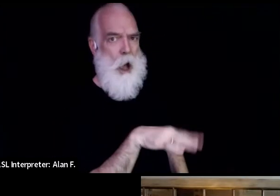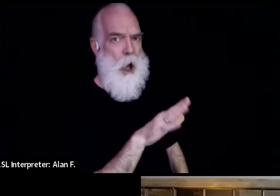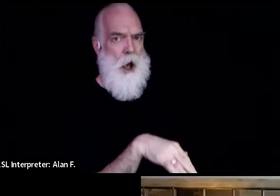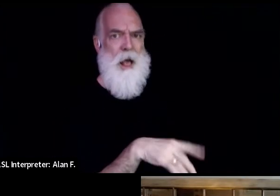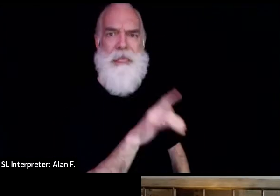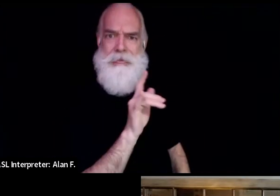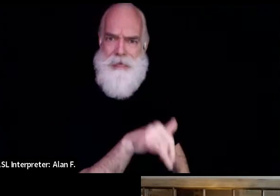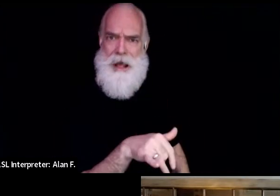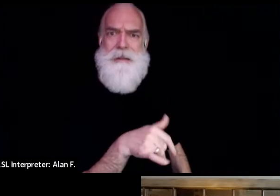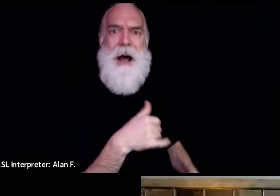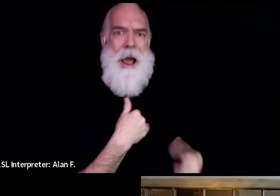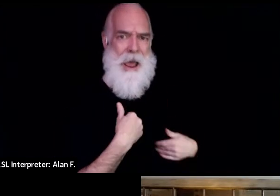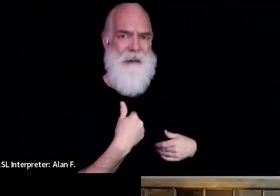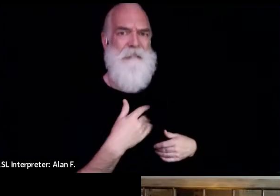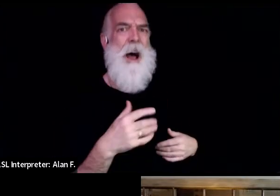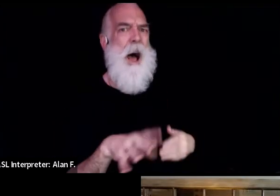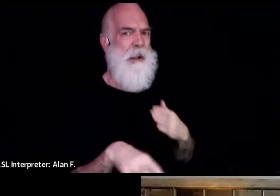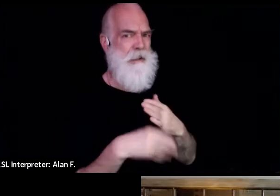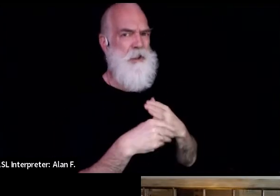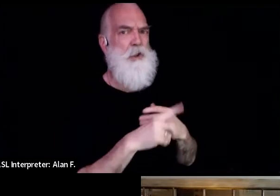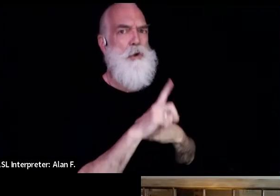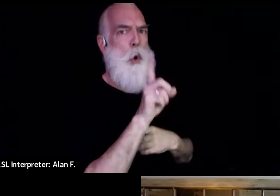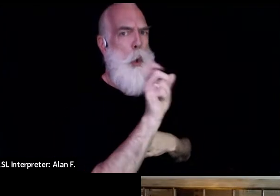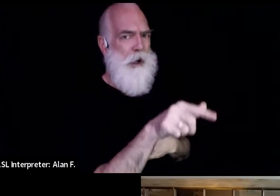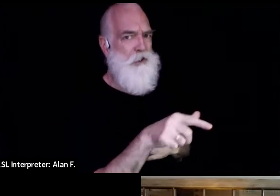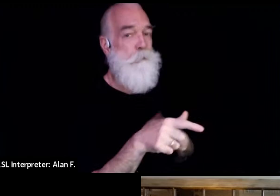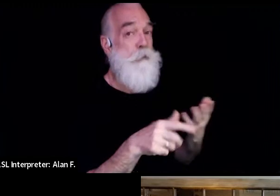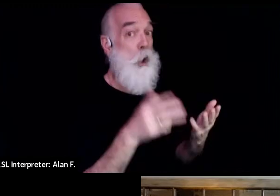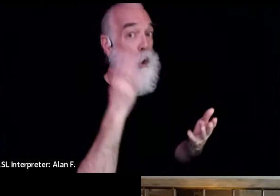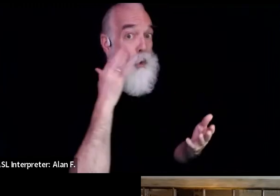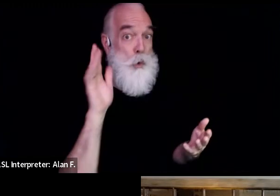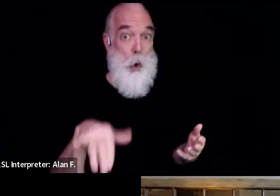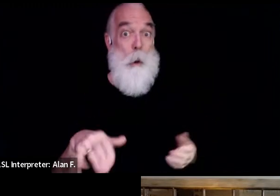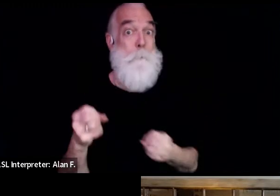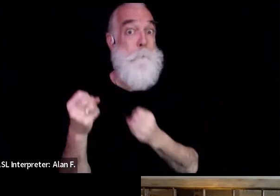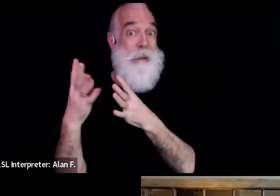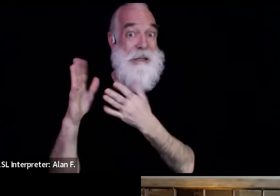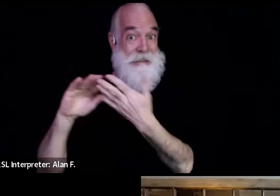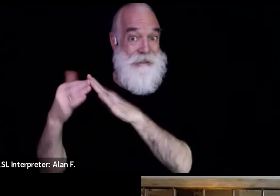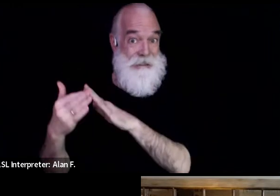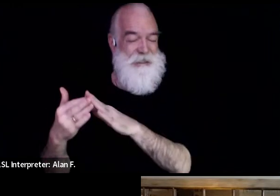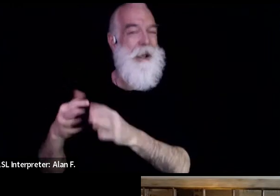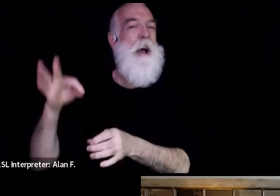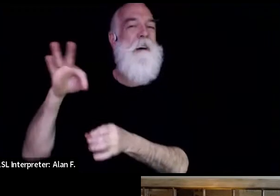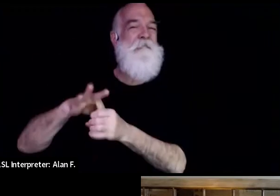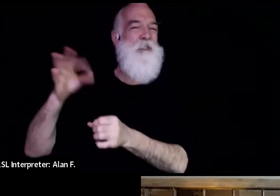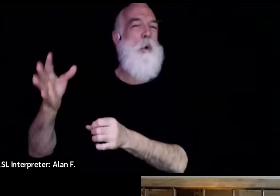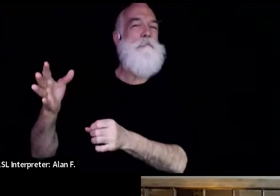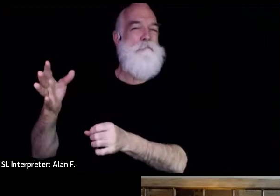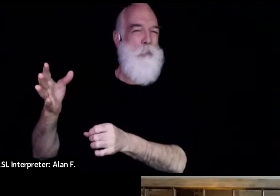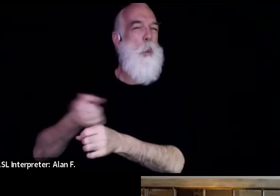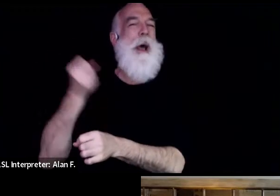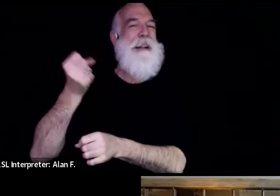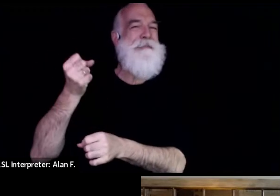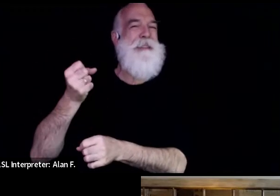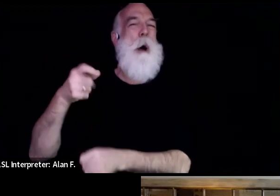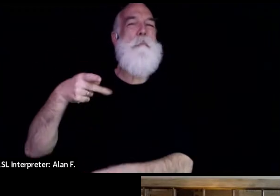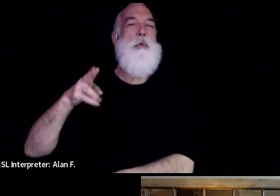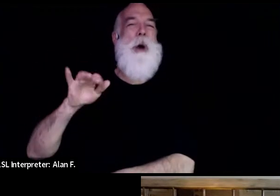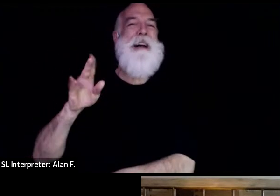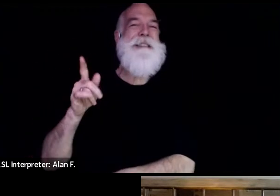large cities that have elected prosecutors, DAs, who came in with a mandate to kind of